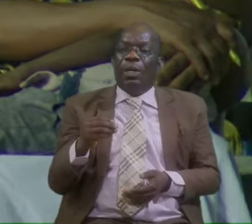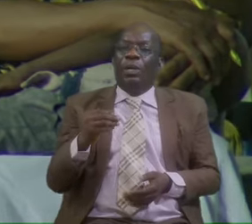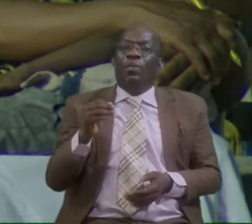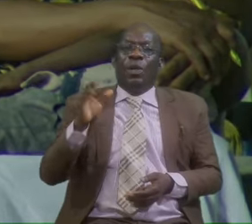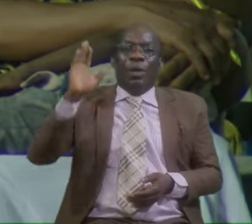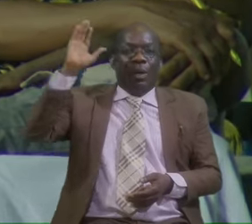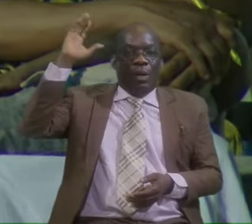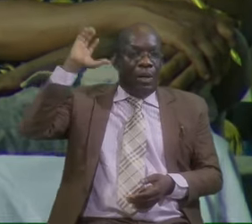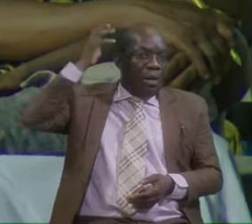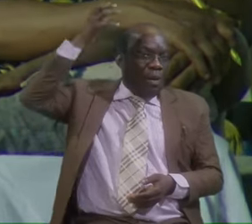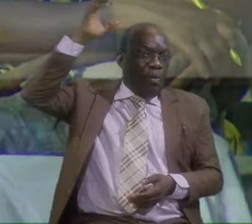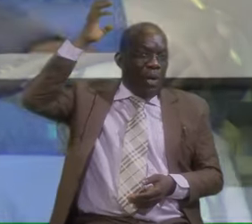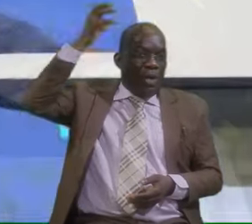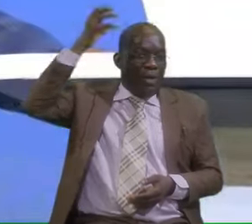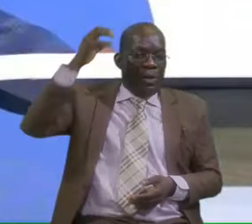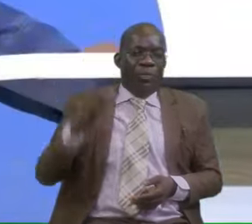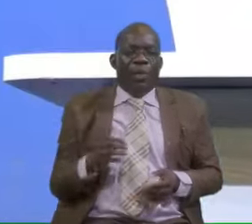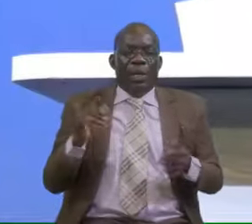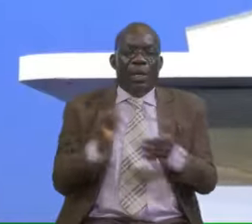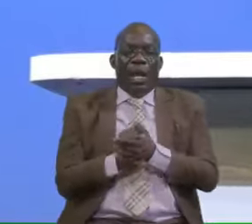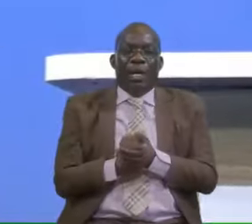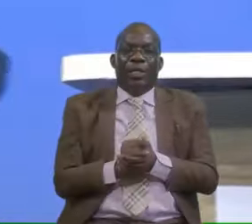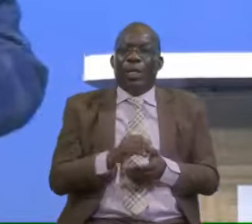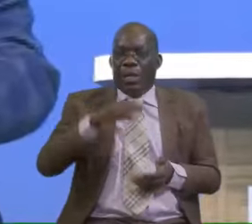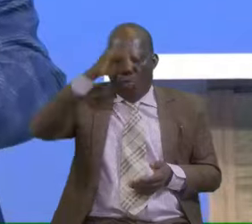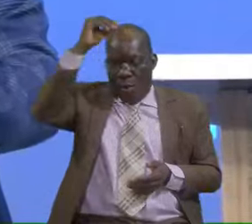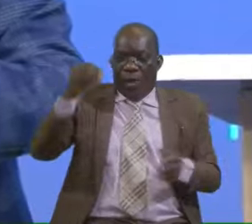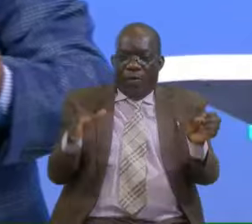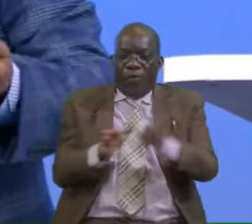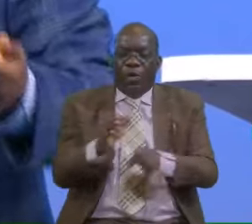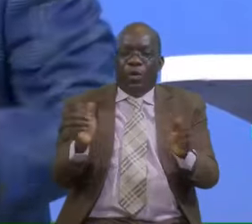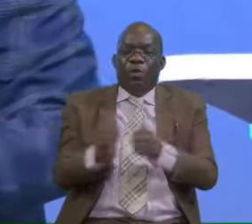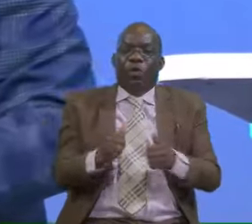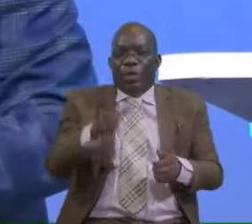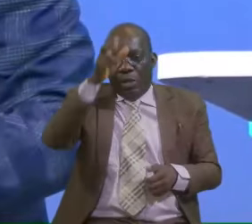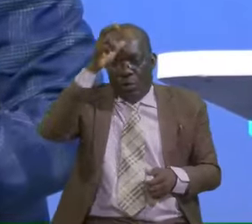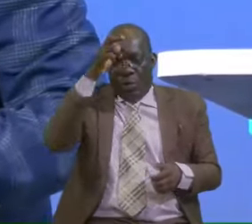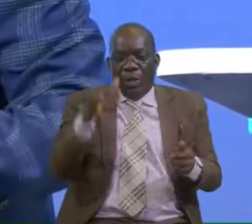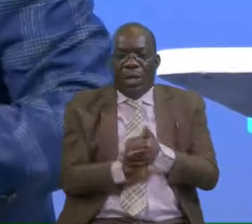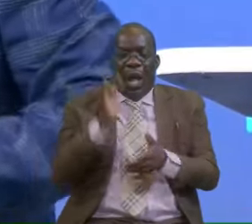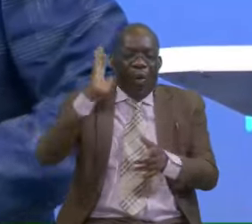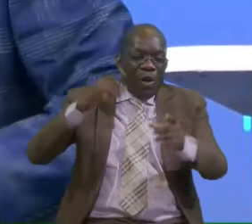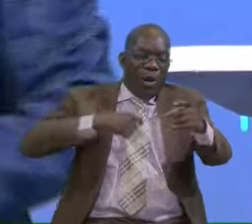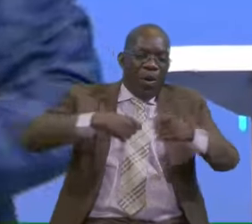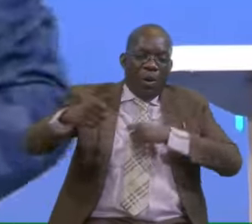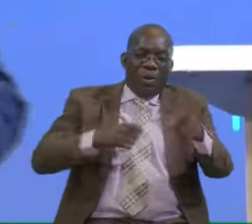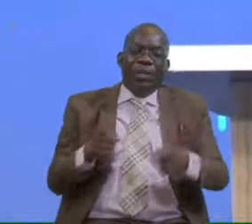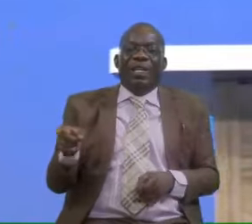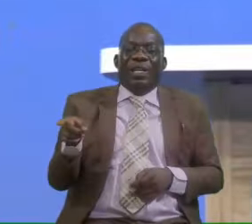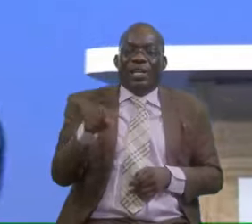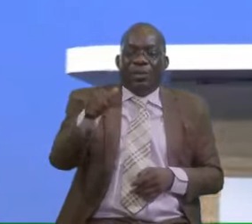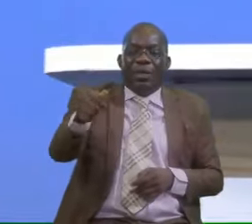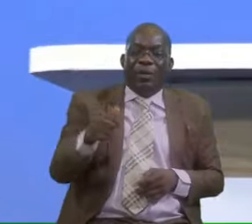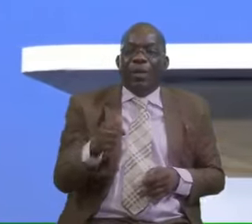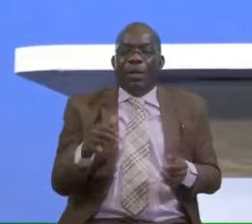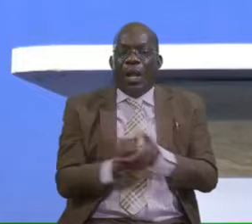That man, demon possessed, that will cut himself and will go to the tomb, and